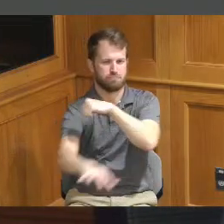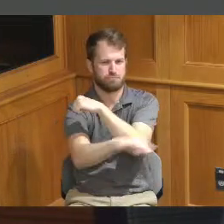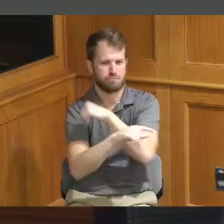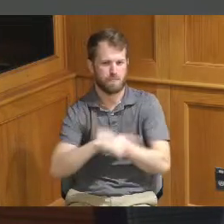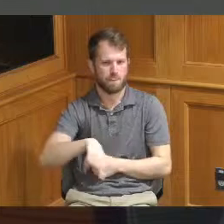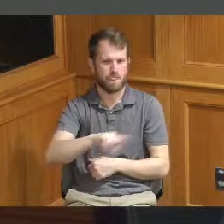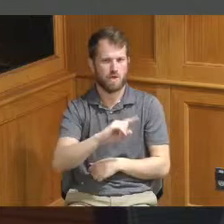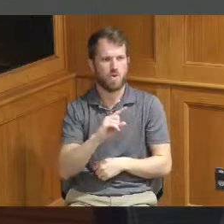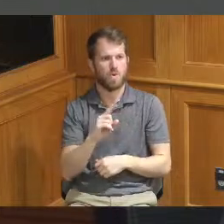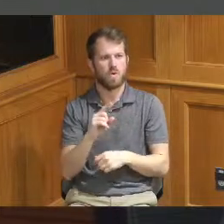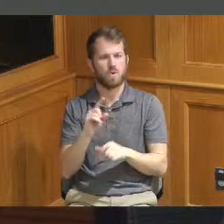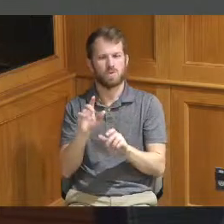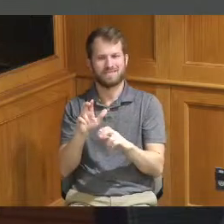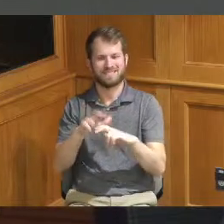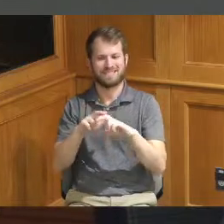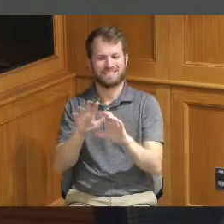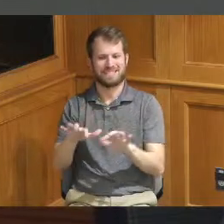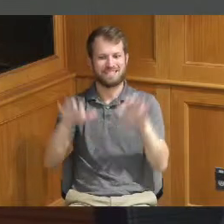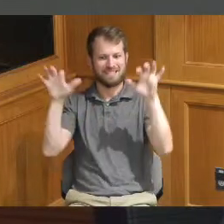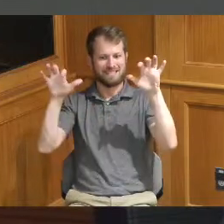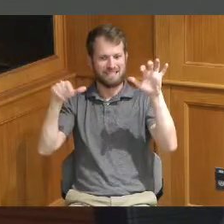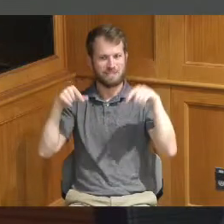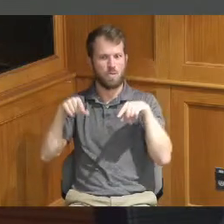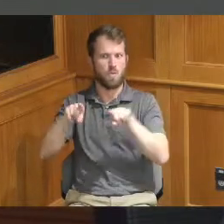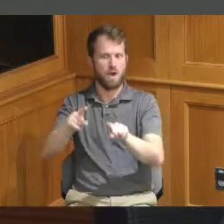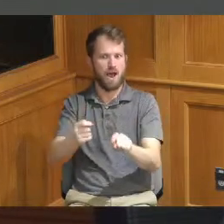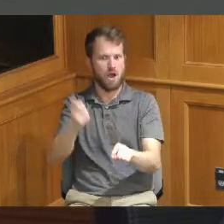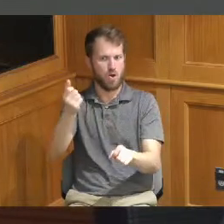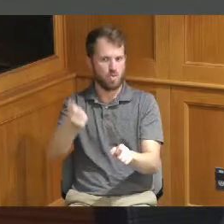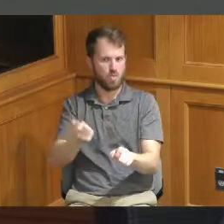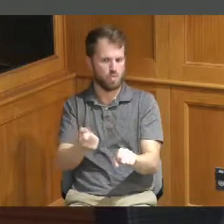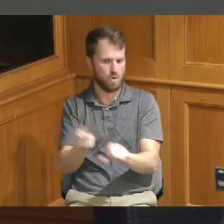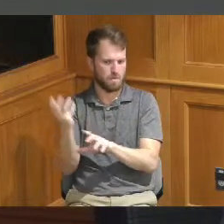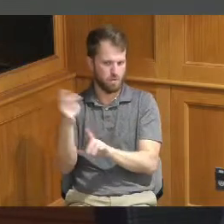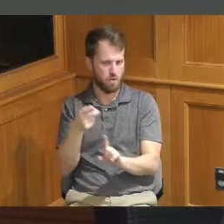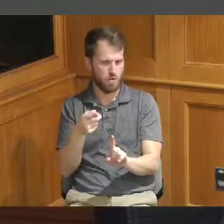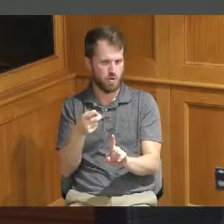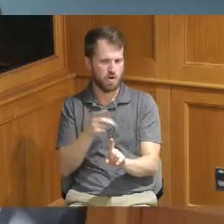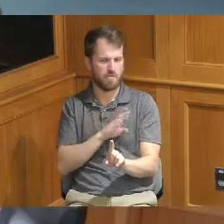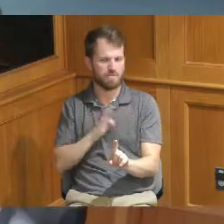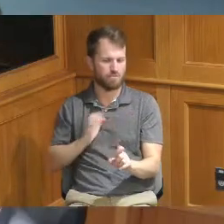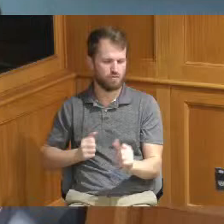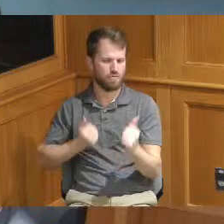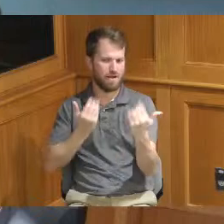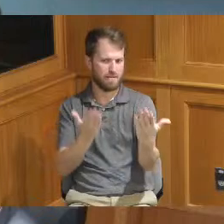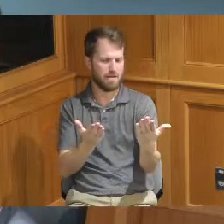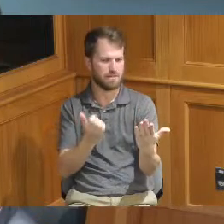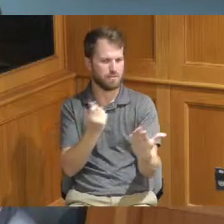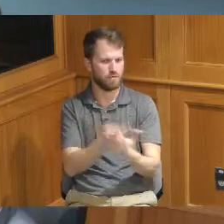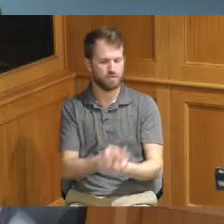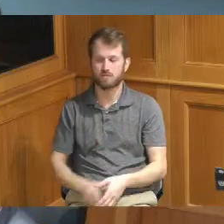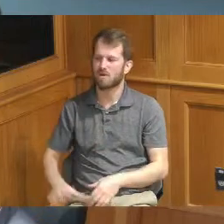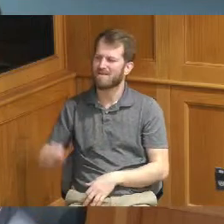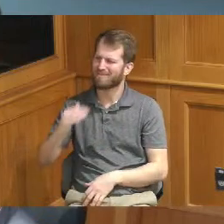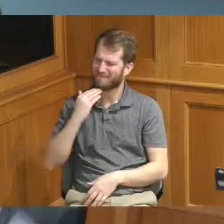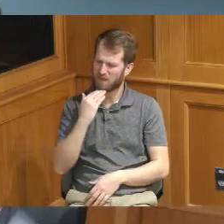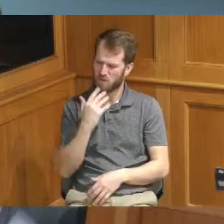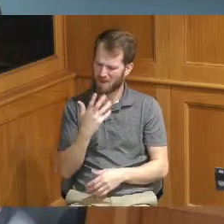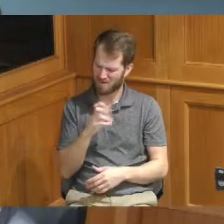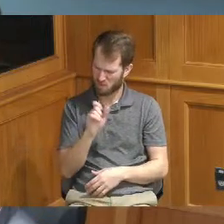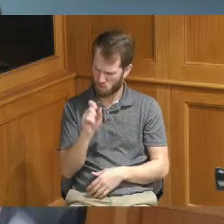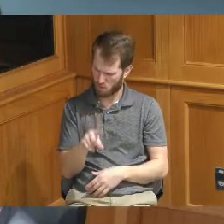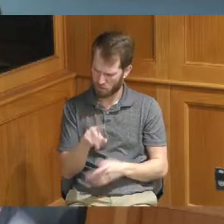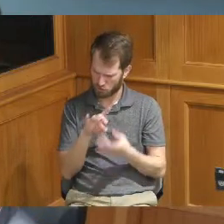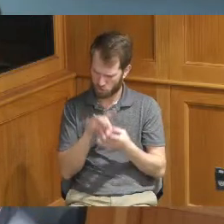those seats while they are being removed. The administration recommends approval. Thank you. I do have a question on this one.